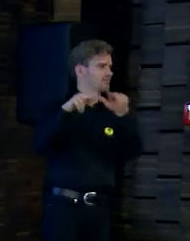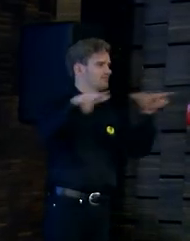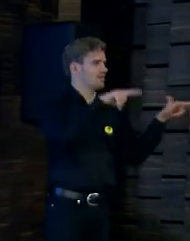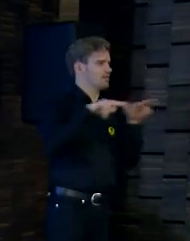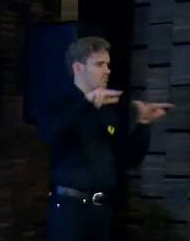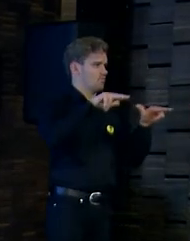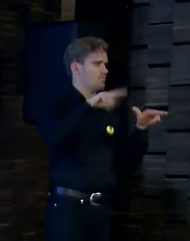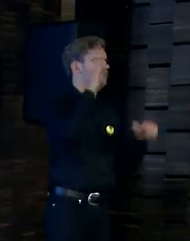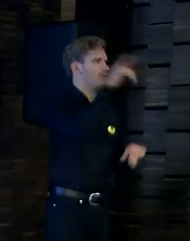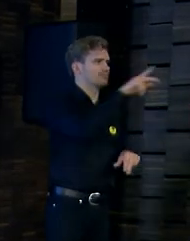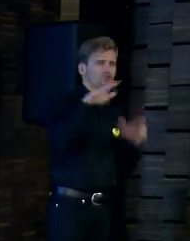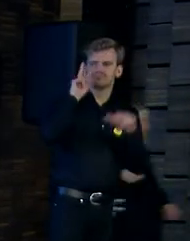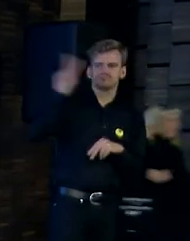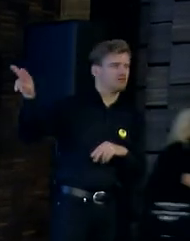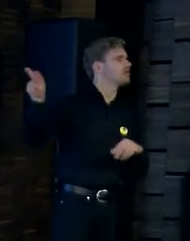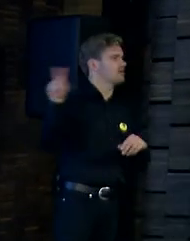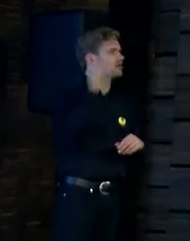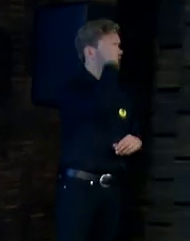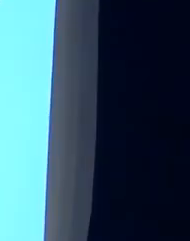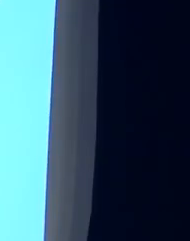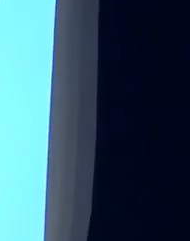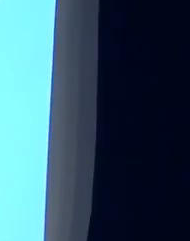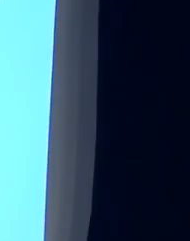doing, right? Yes, a very clear example.